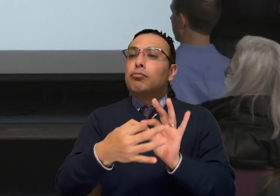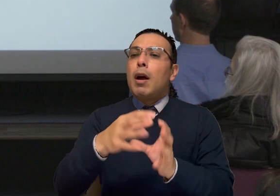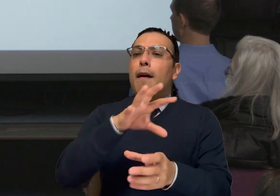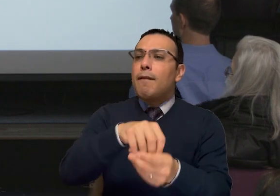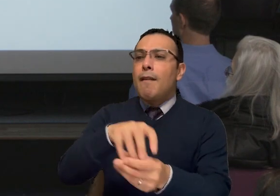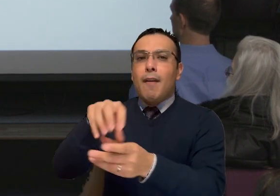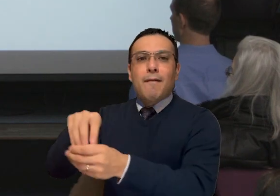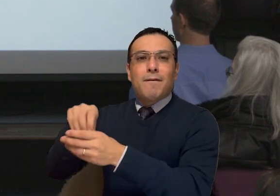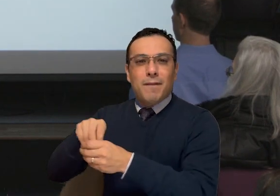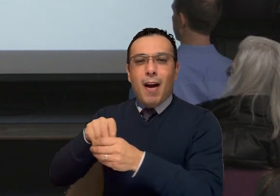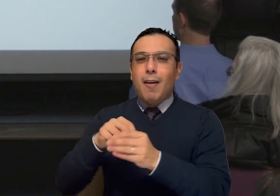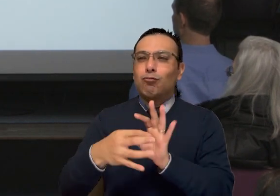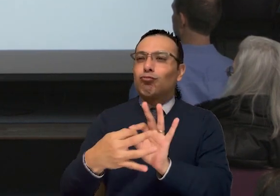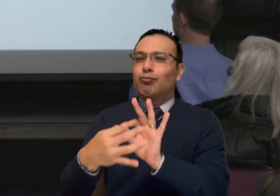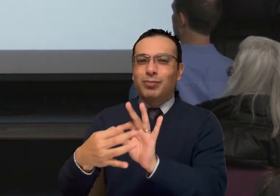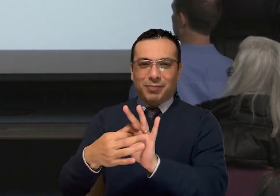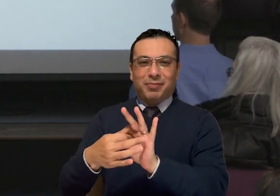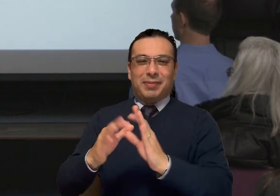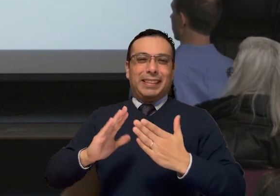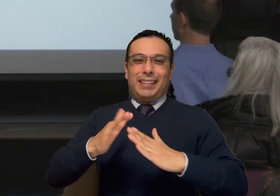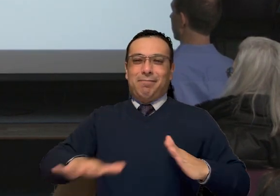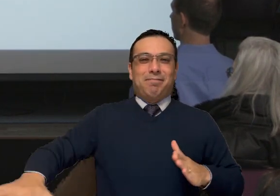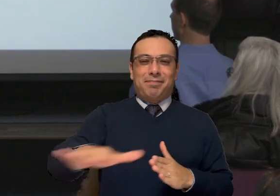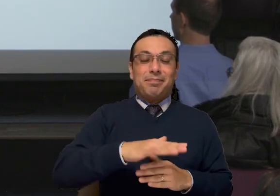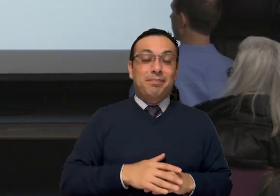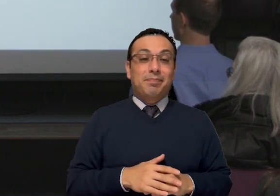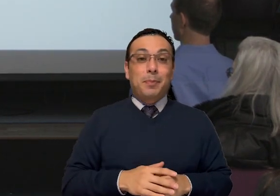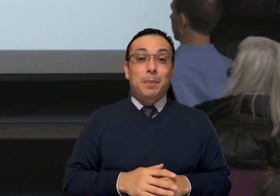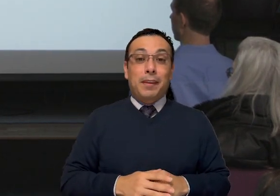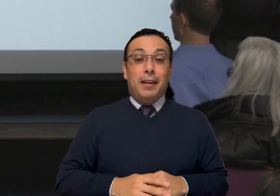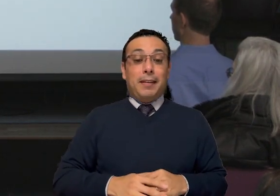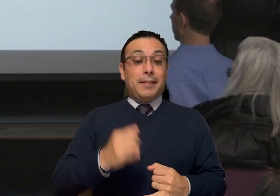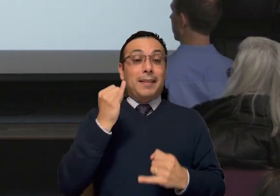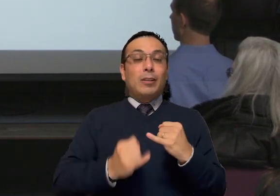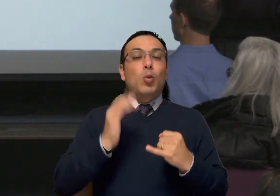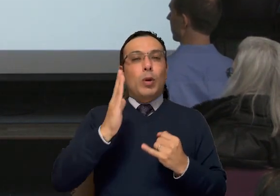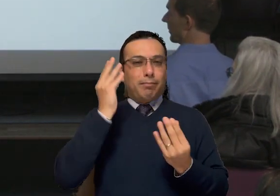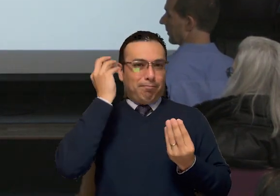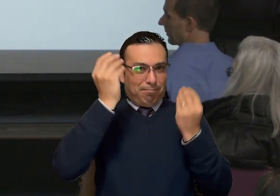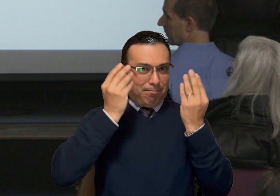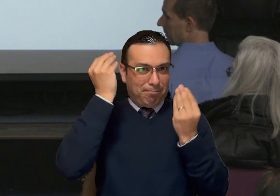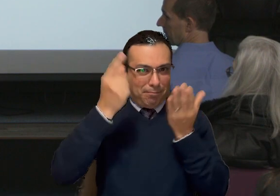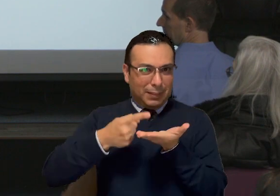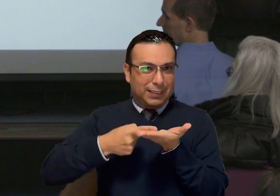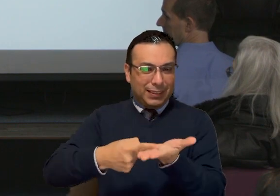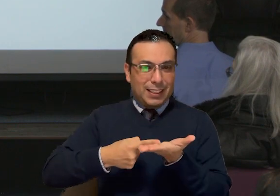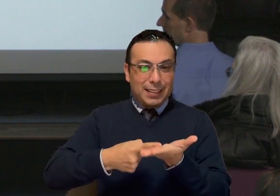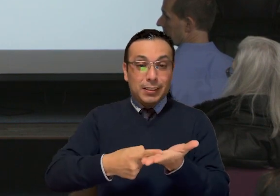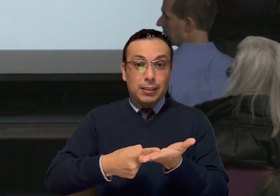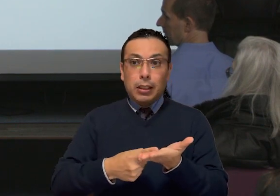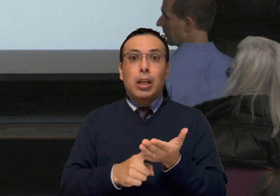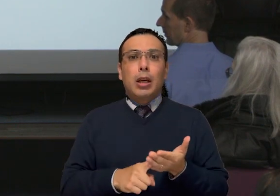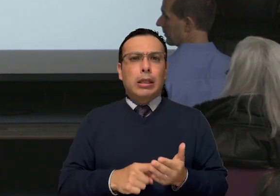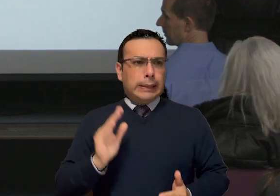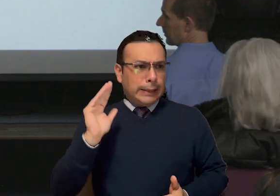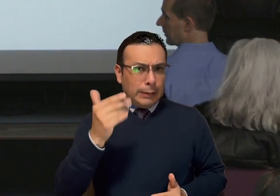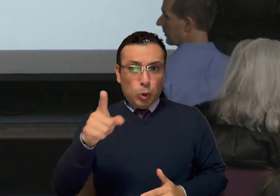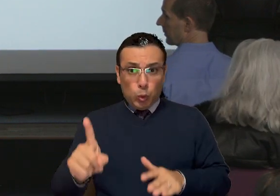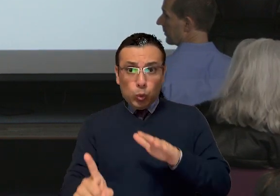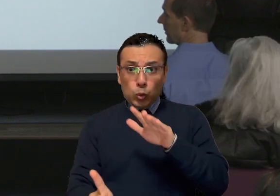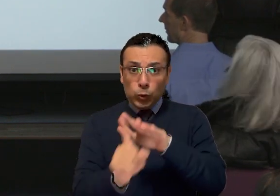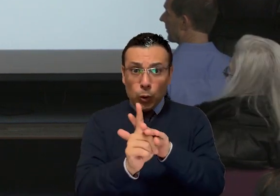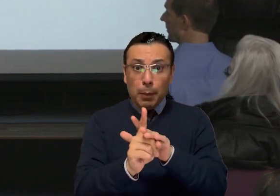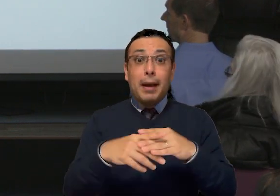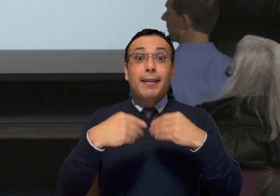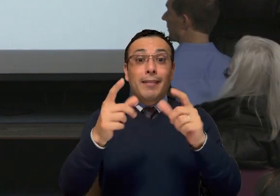then, of course, we have time for a thoughtful discussion. I believe when you all arrived, you received an index card. I